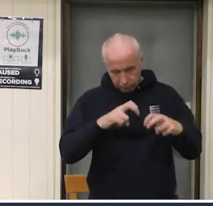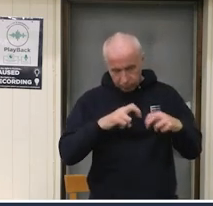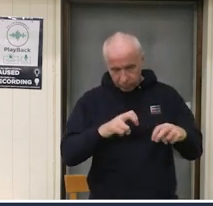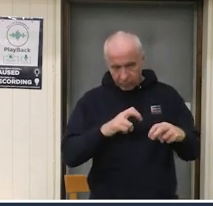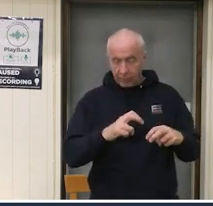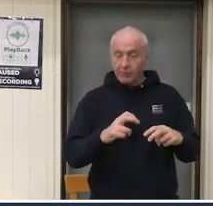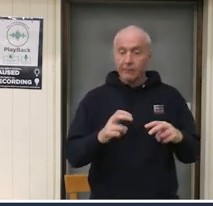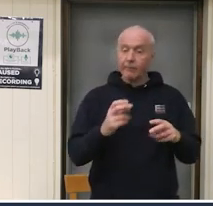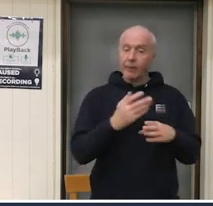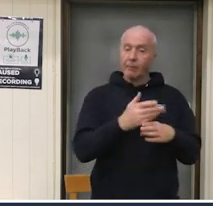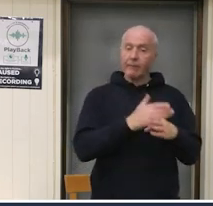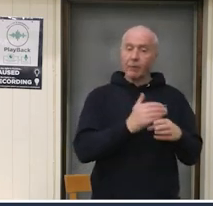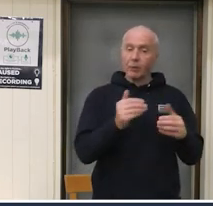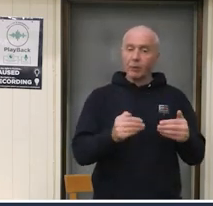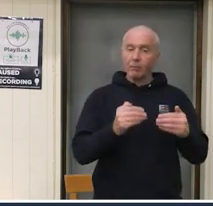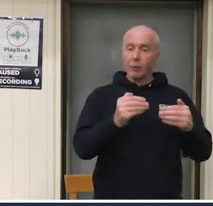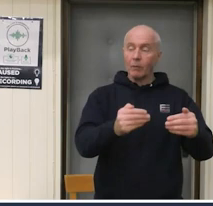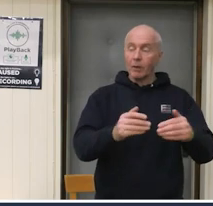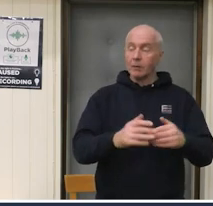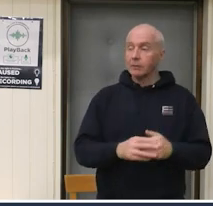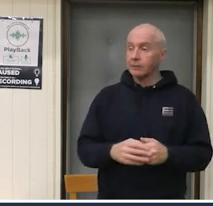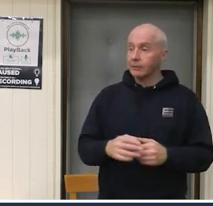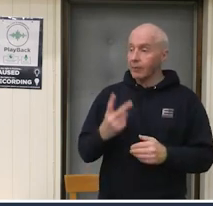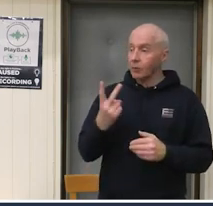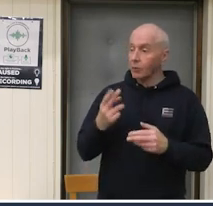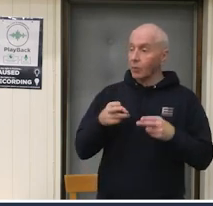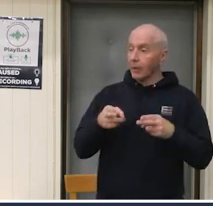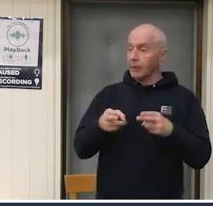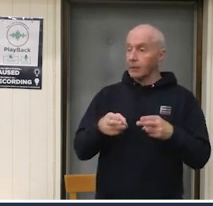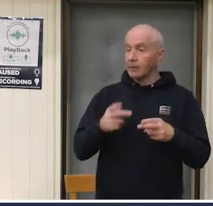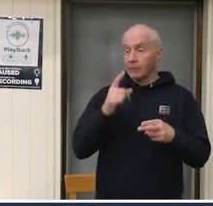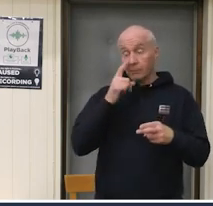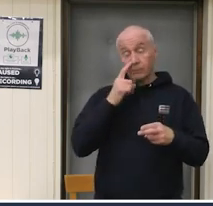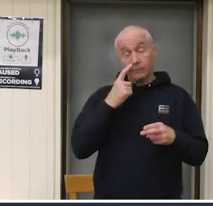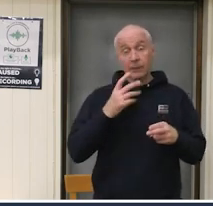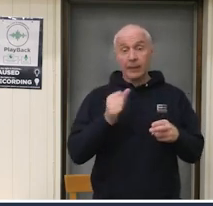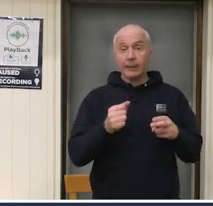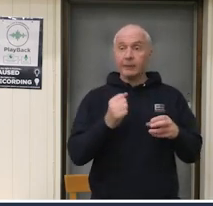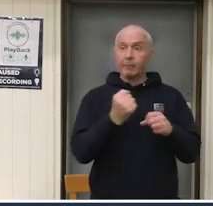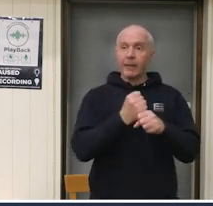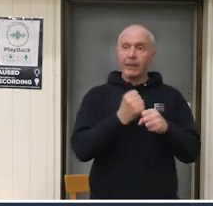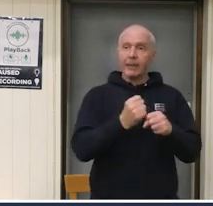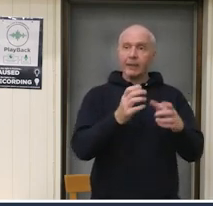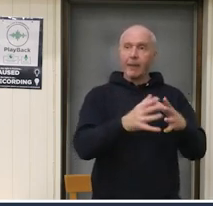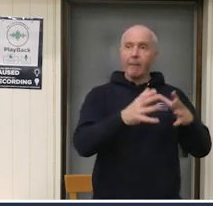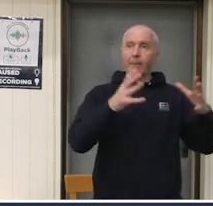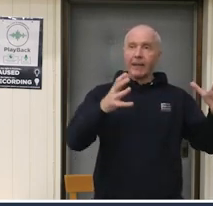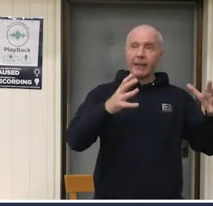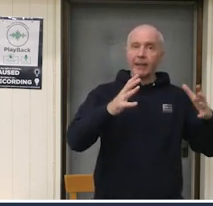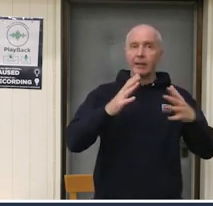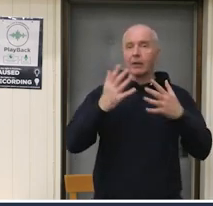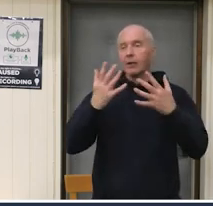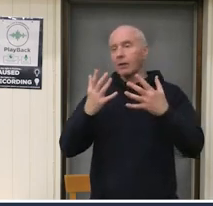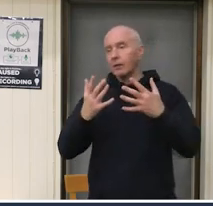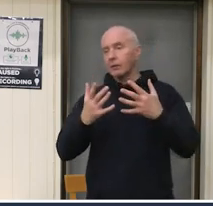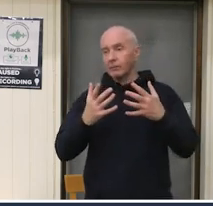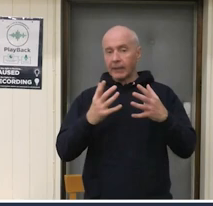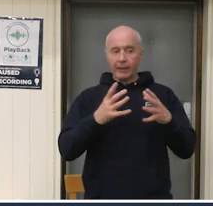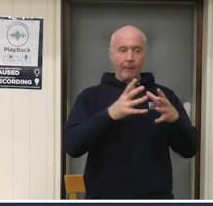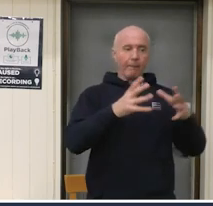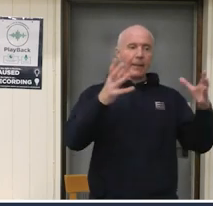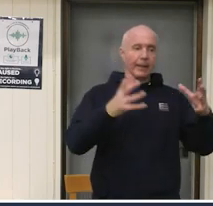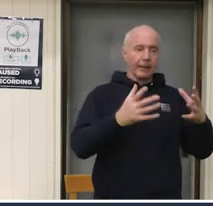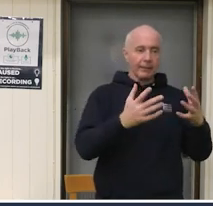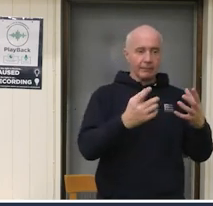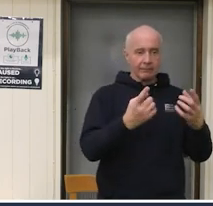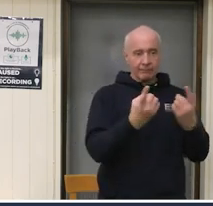kind of overcoming these instabilities. One, you go bigger, or two, you up the magnetic field.